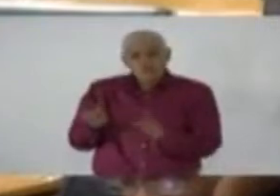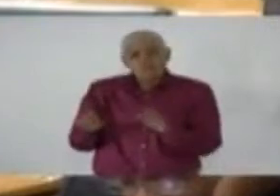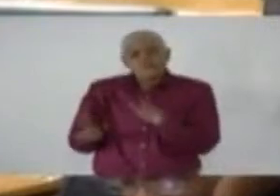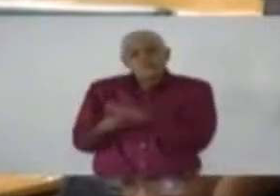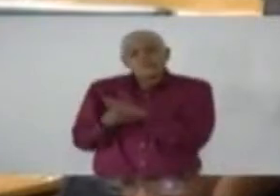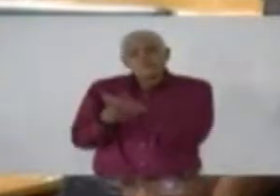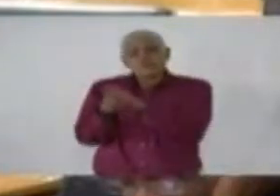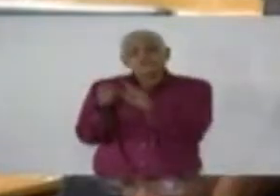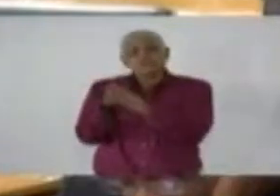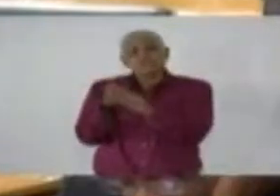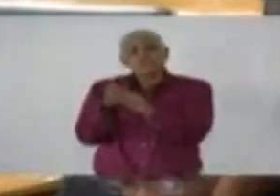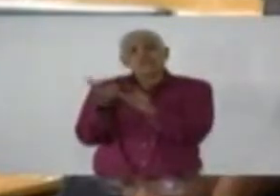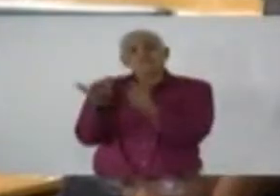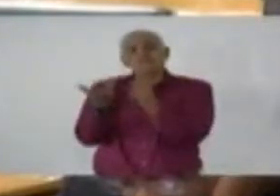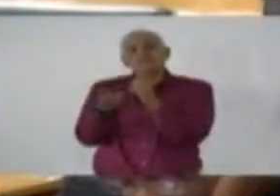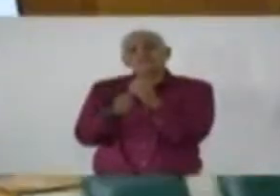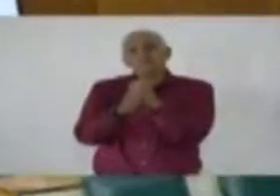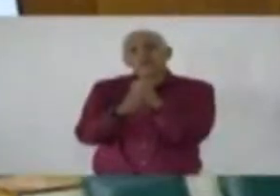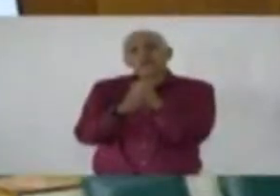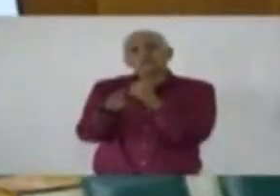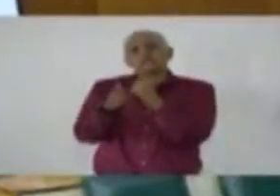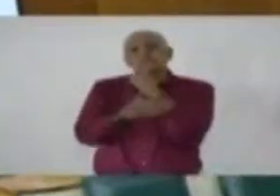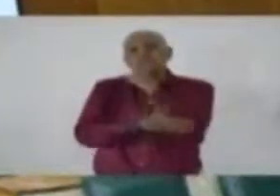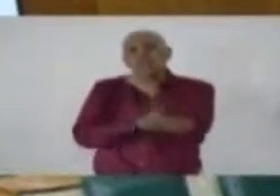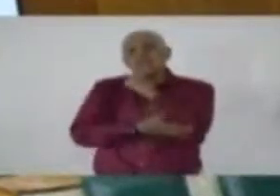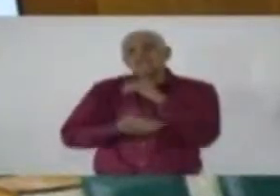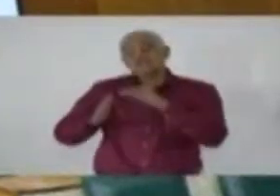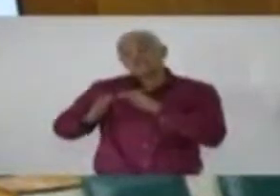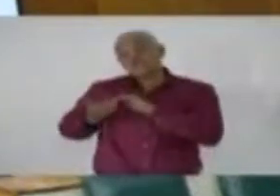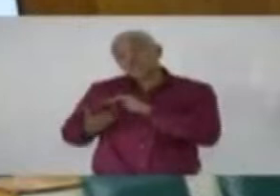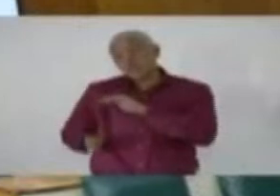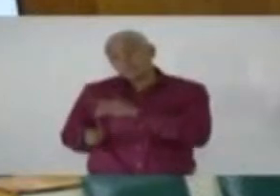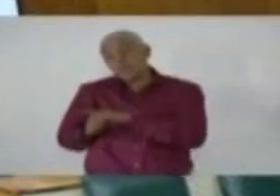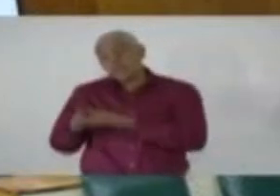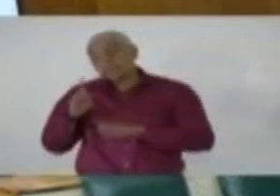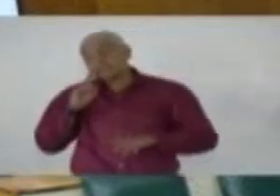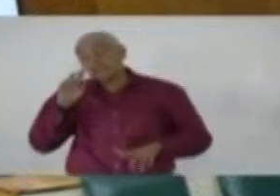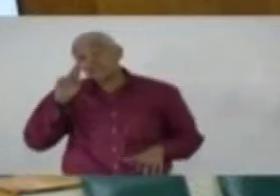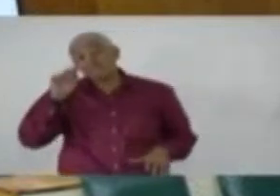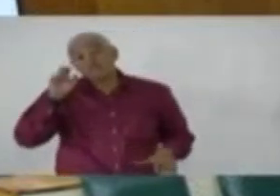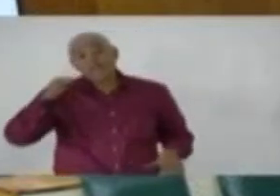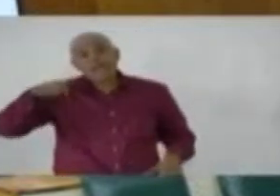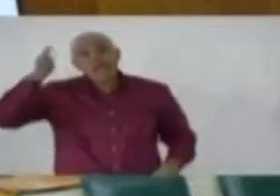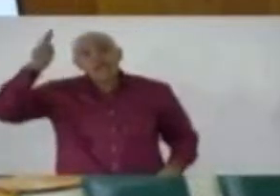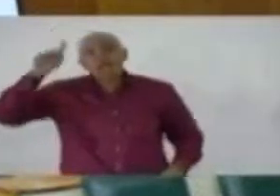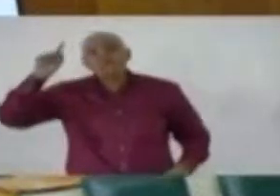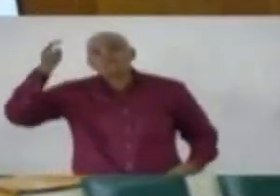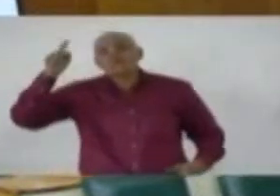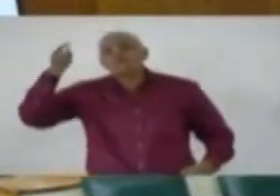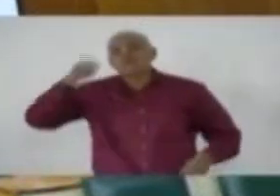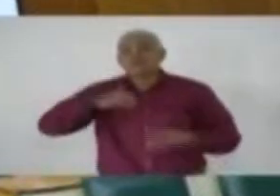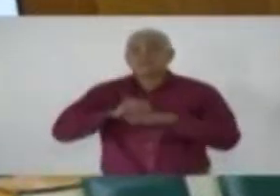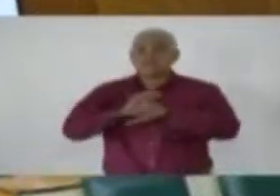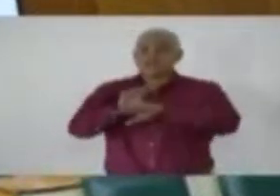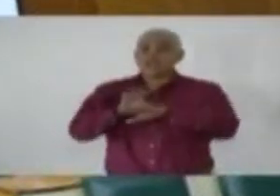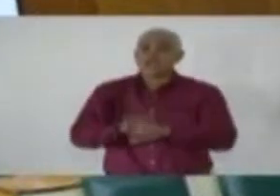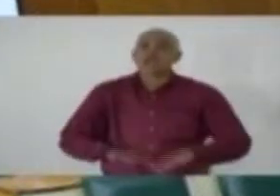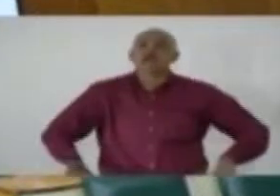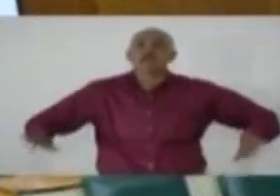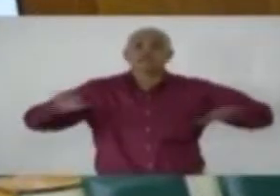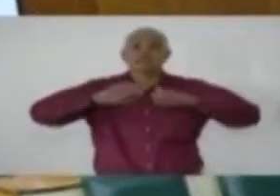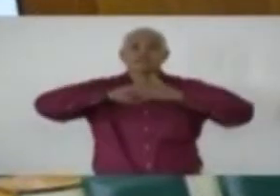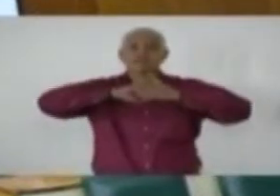emerging markets nations, Jamaica is rated the highest among the Caribbean partners